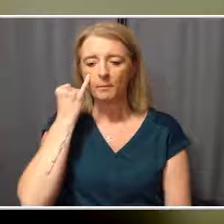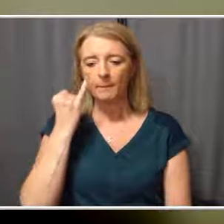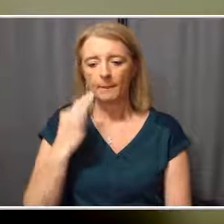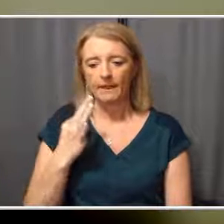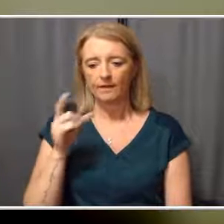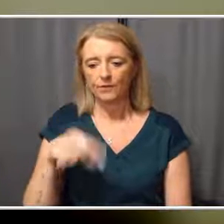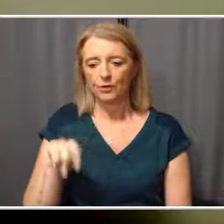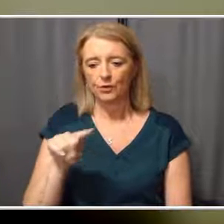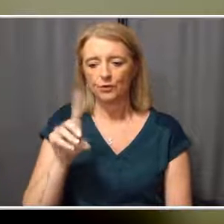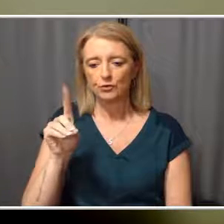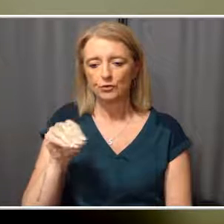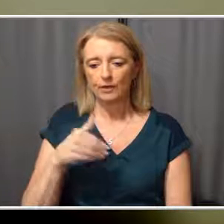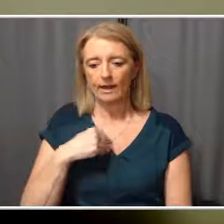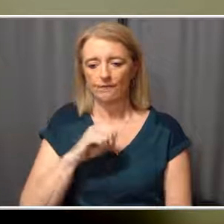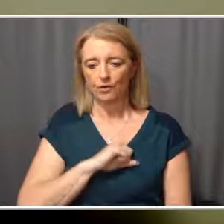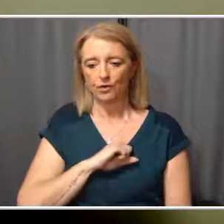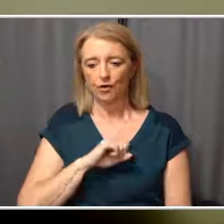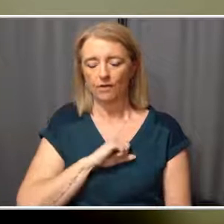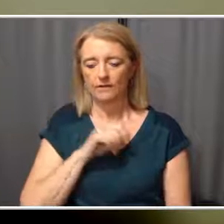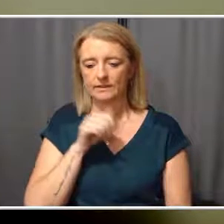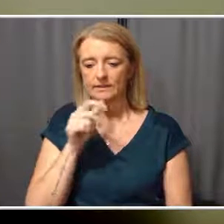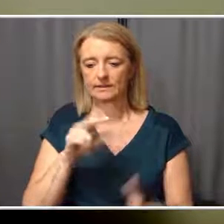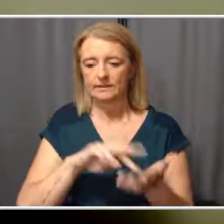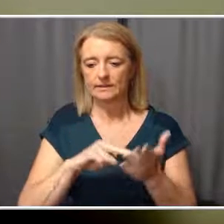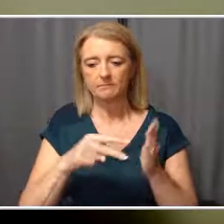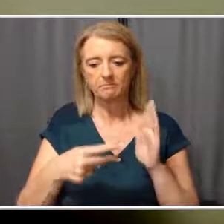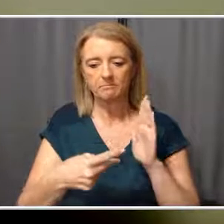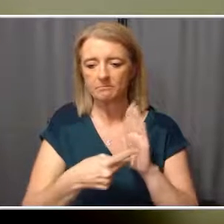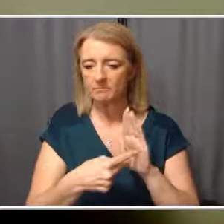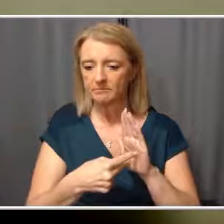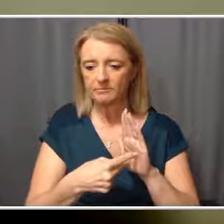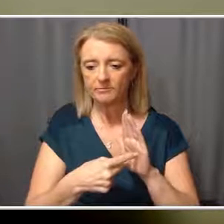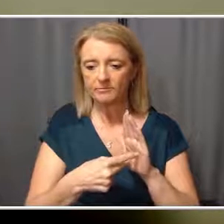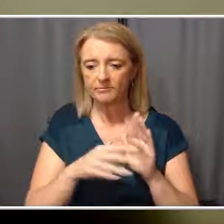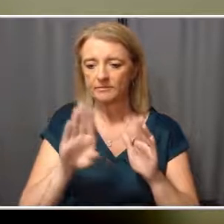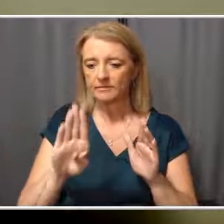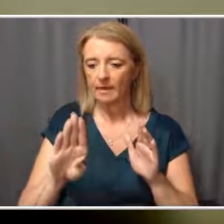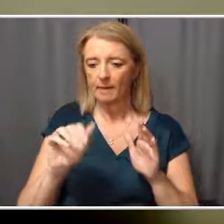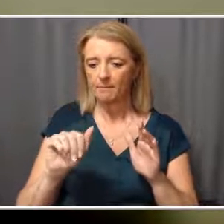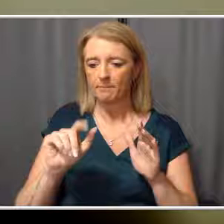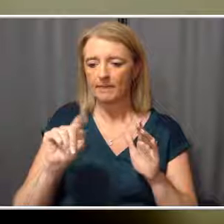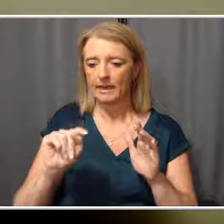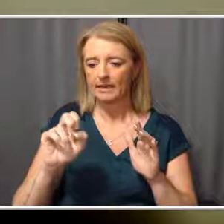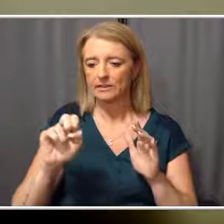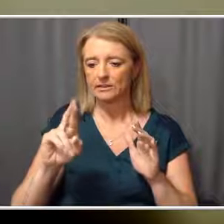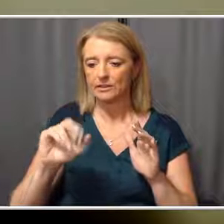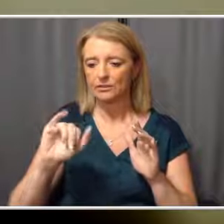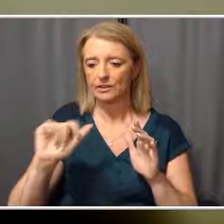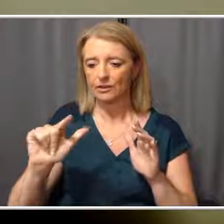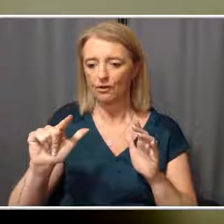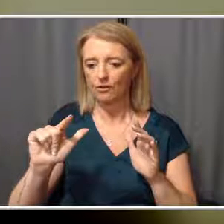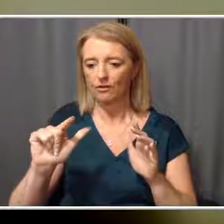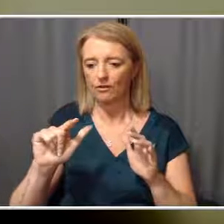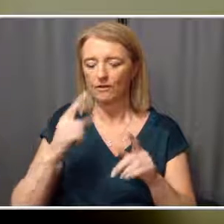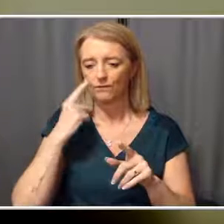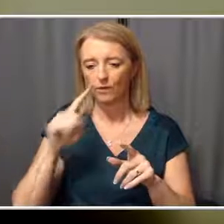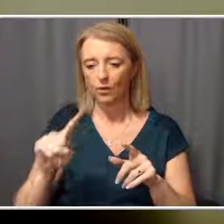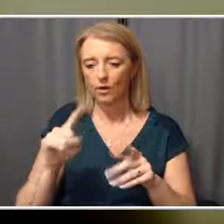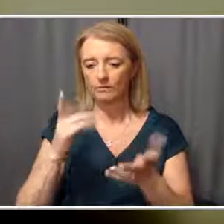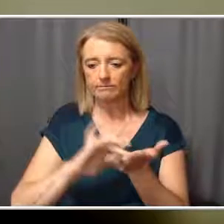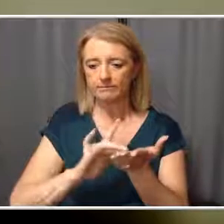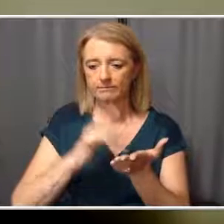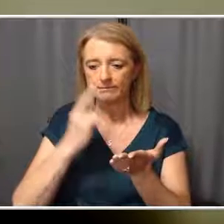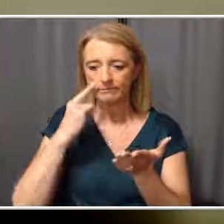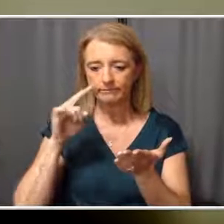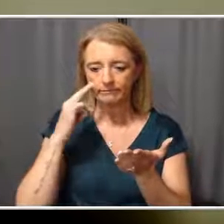good antibiotic stewardship and prescribing practices and really use antibiotics when they are needed. We absolutely want to do